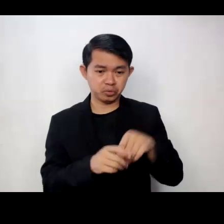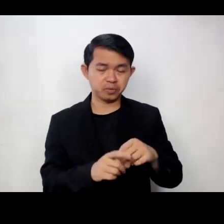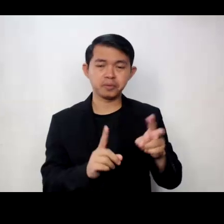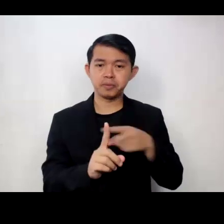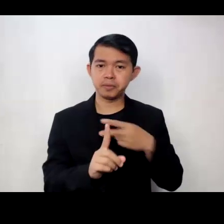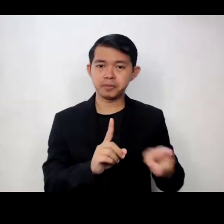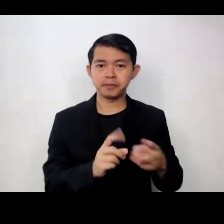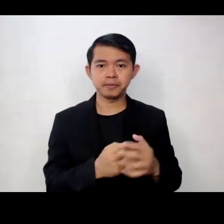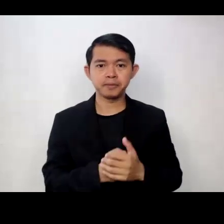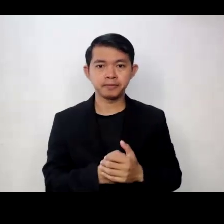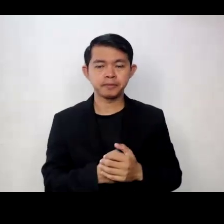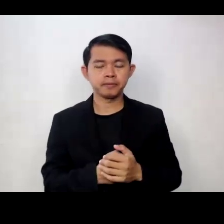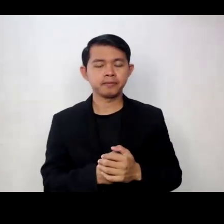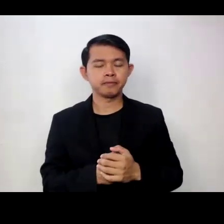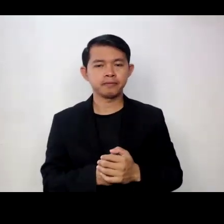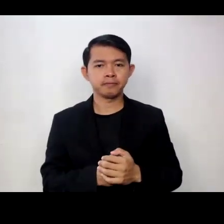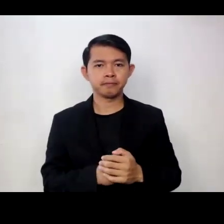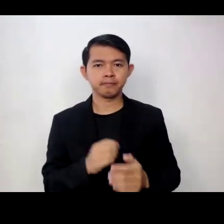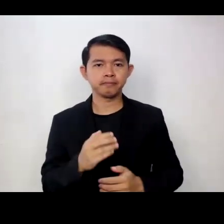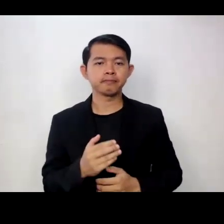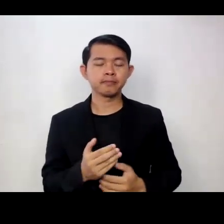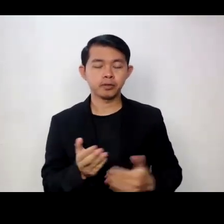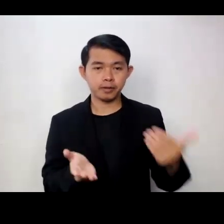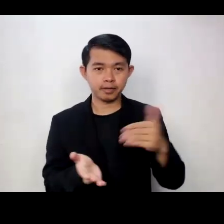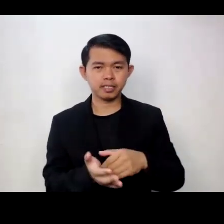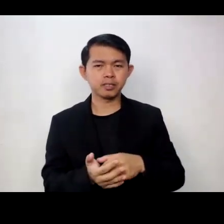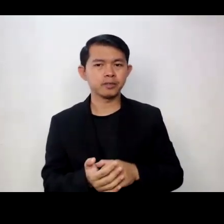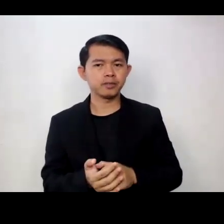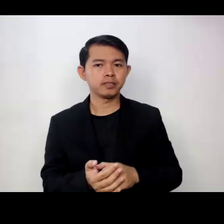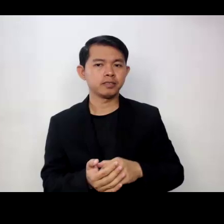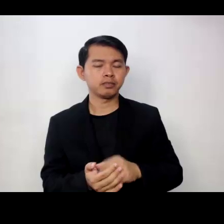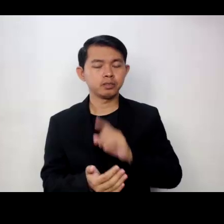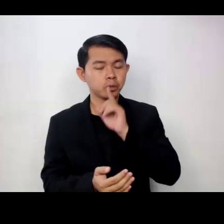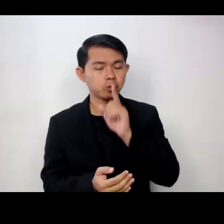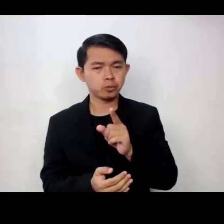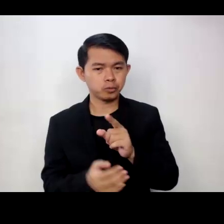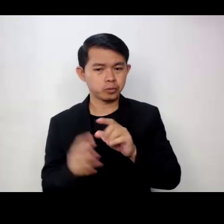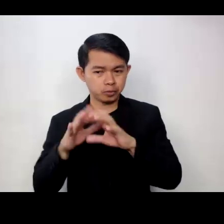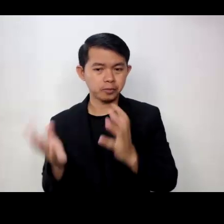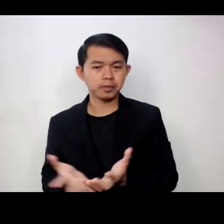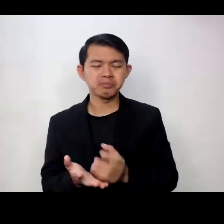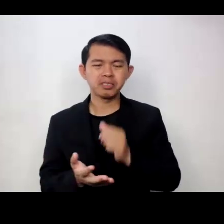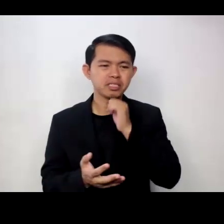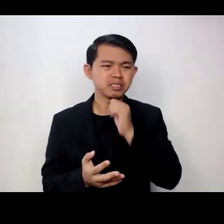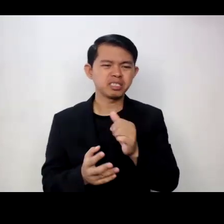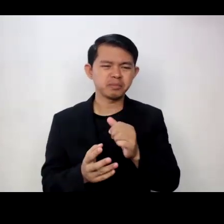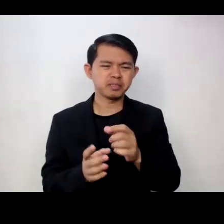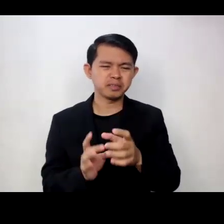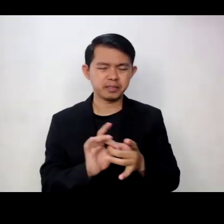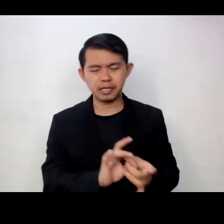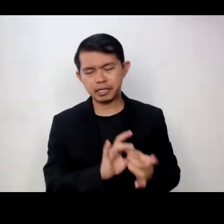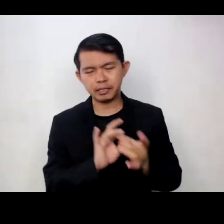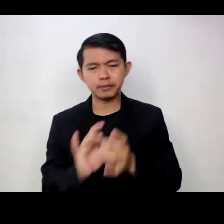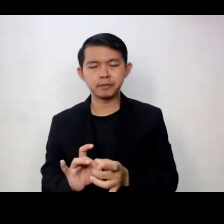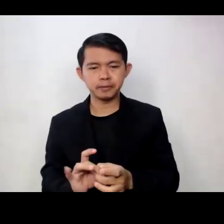again live realities um, don't fall neatly within these categories, right? And so I guess this would be a